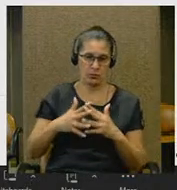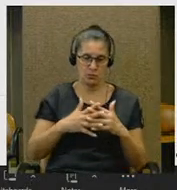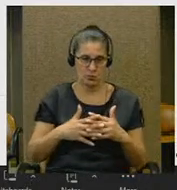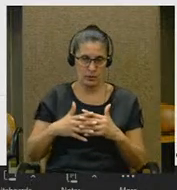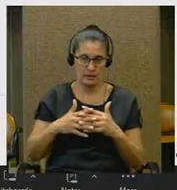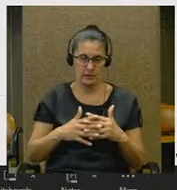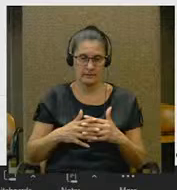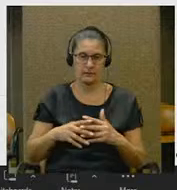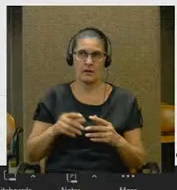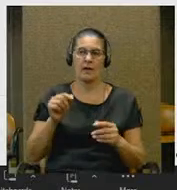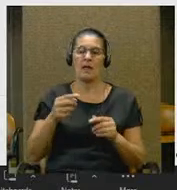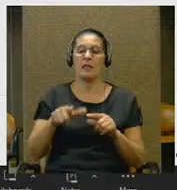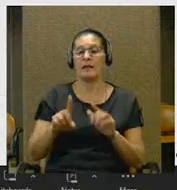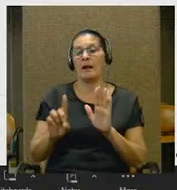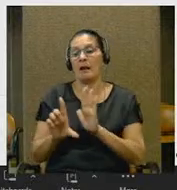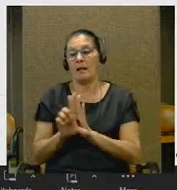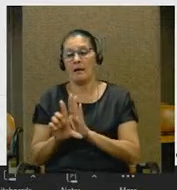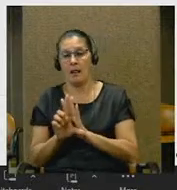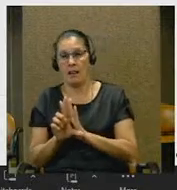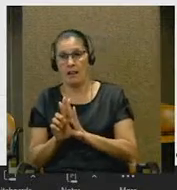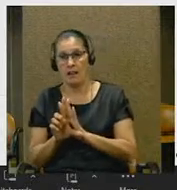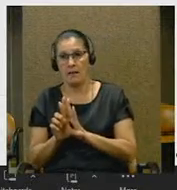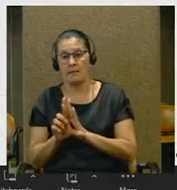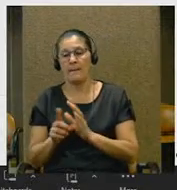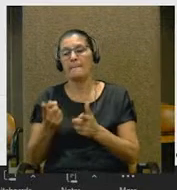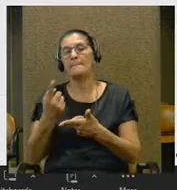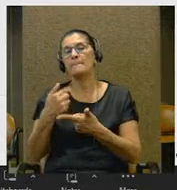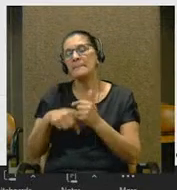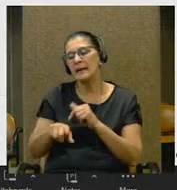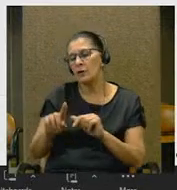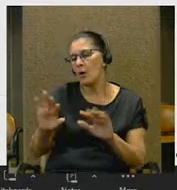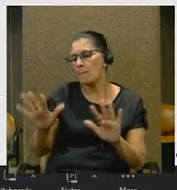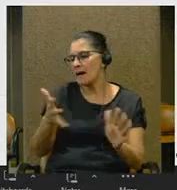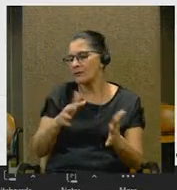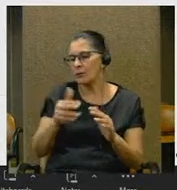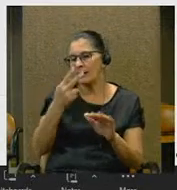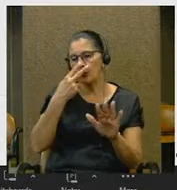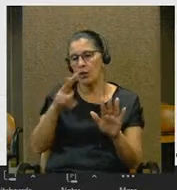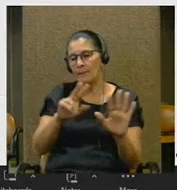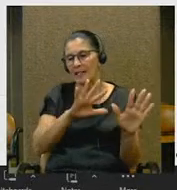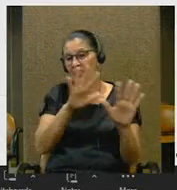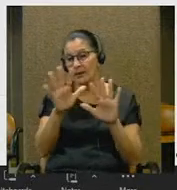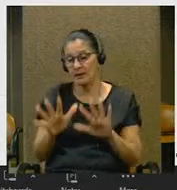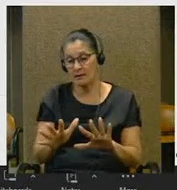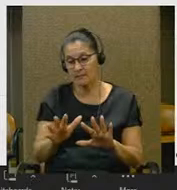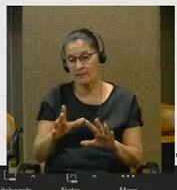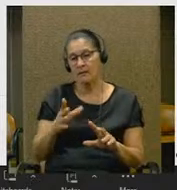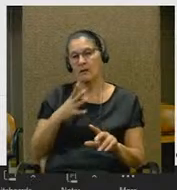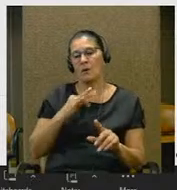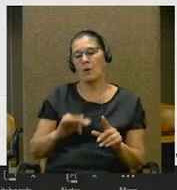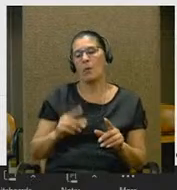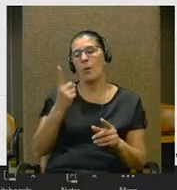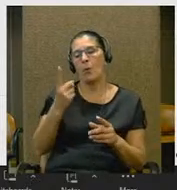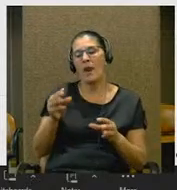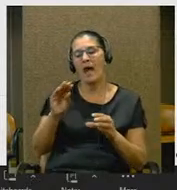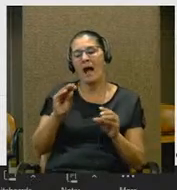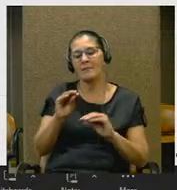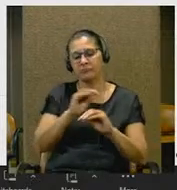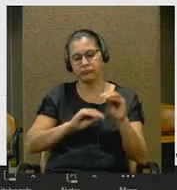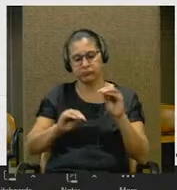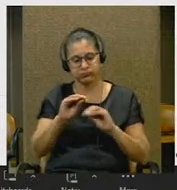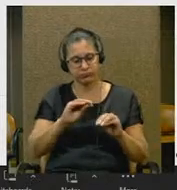sources. But around 2010, there was a reformulation. They tried to make it harder